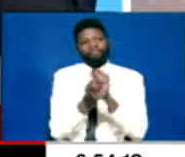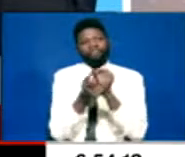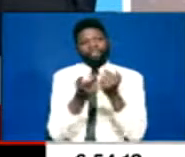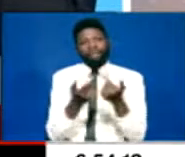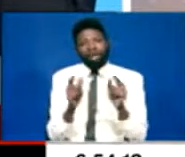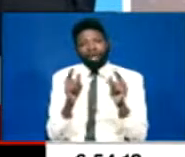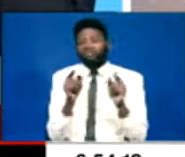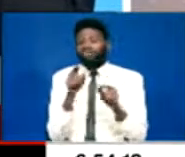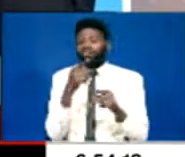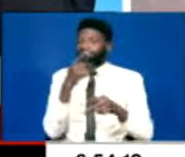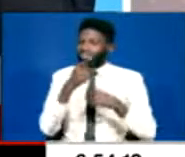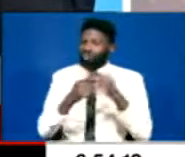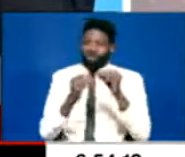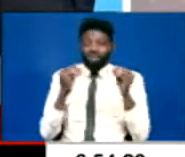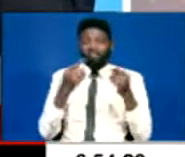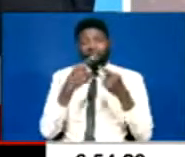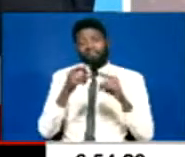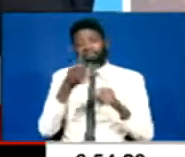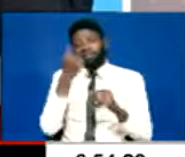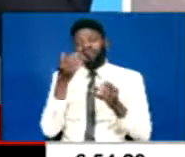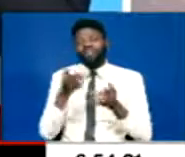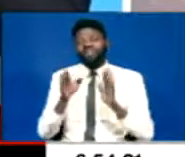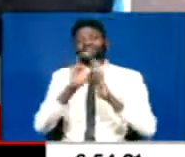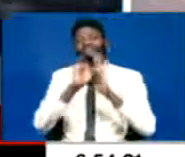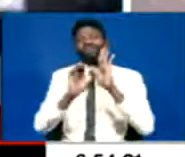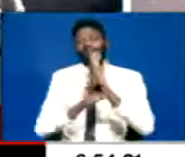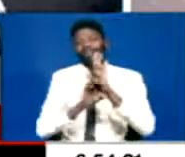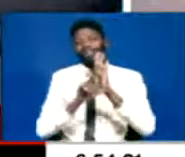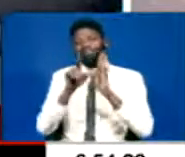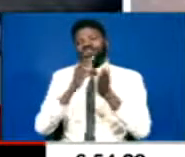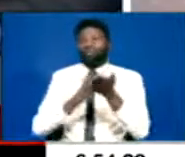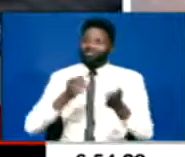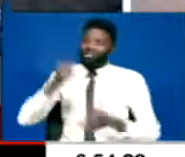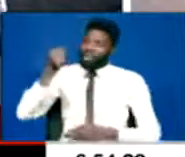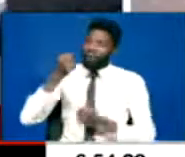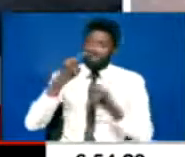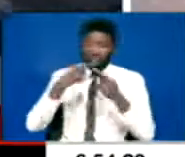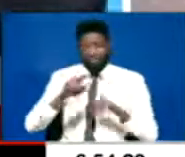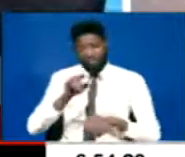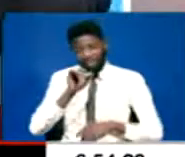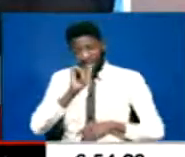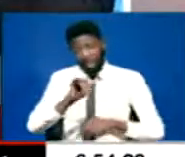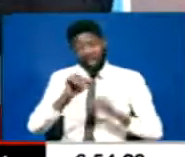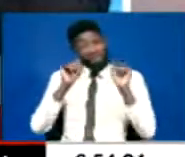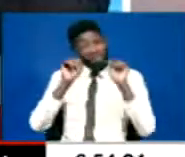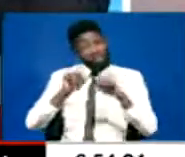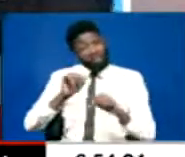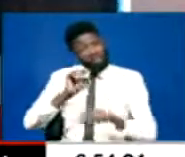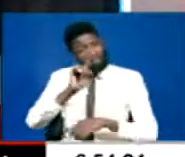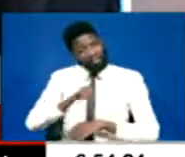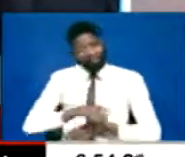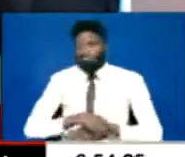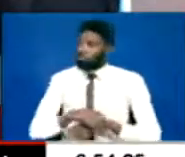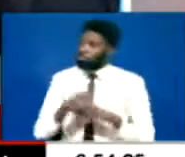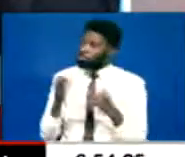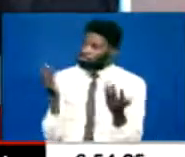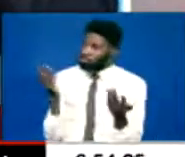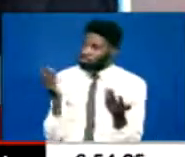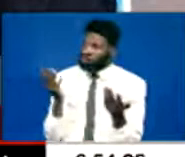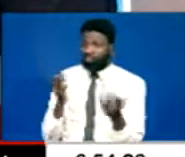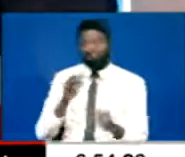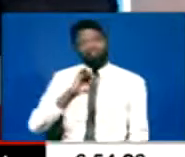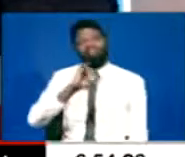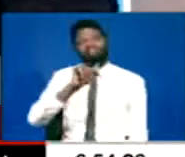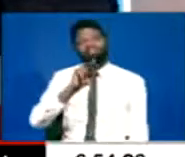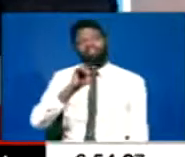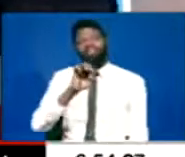down the whole house, suspend the constitution. But is it that's possible, really? Absolutely. But, and you know, Jane, 4 days of work. I'm